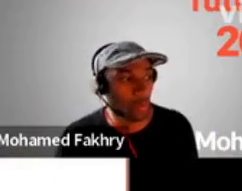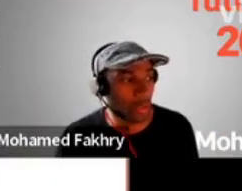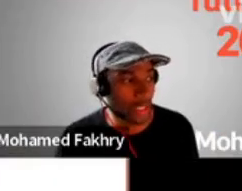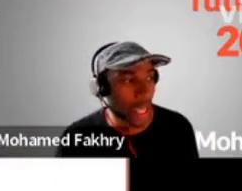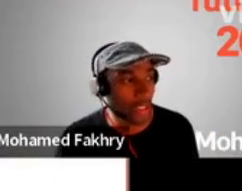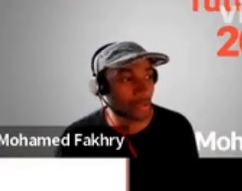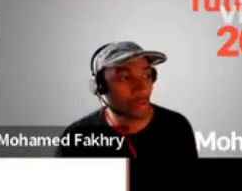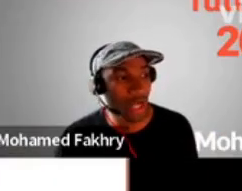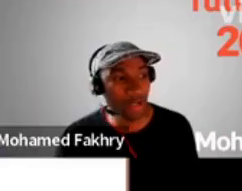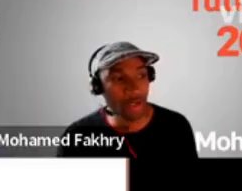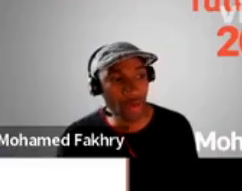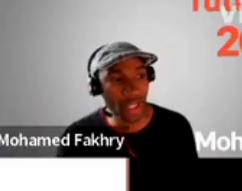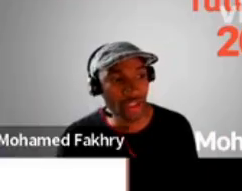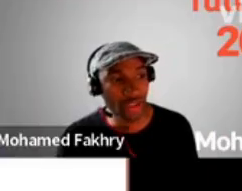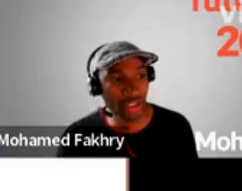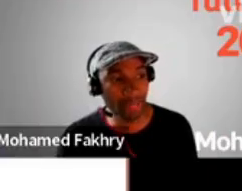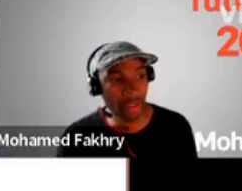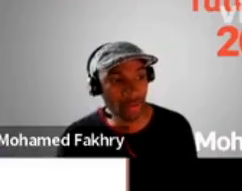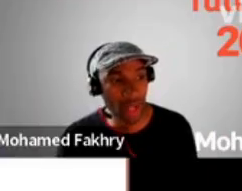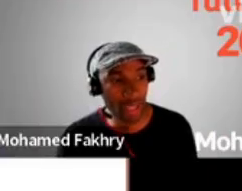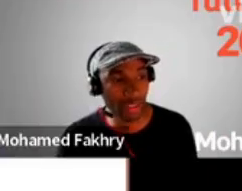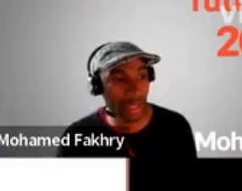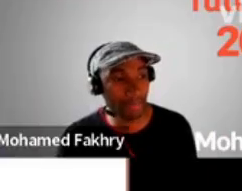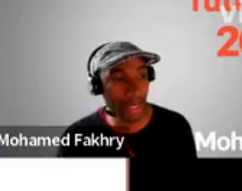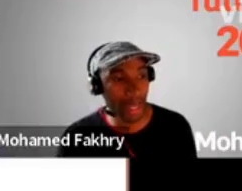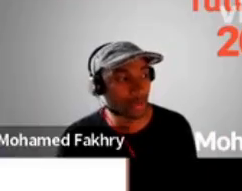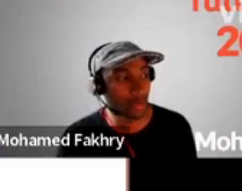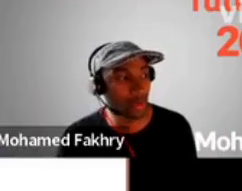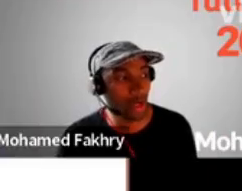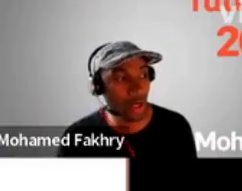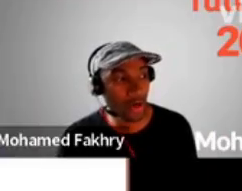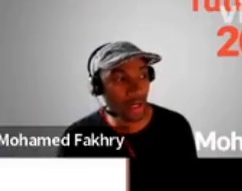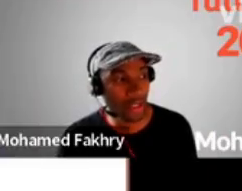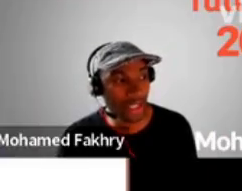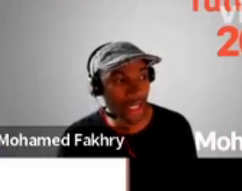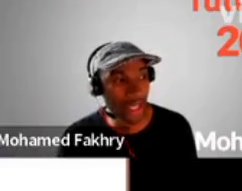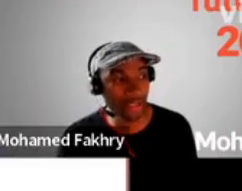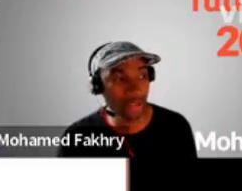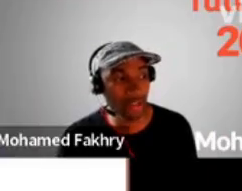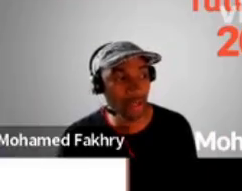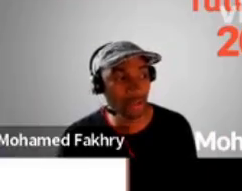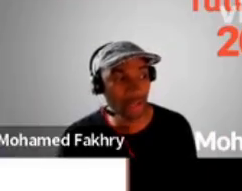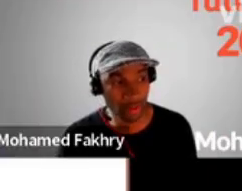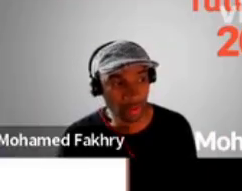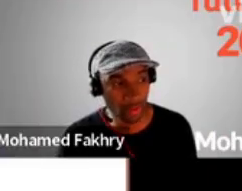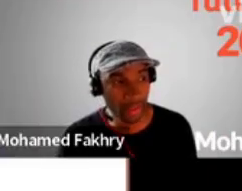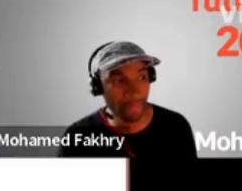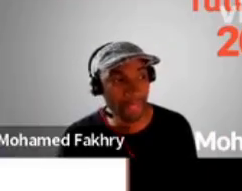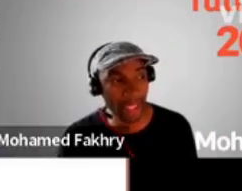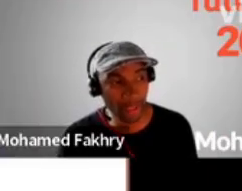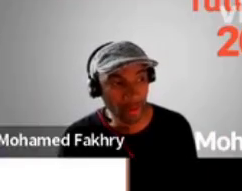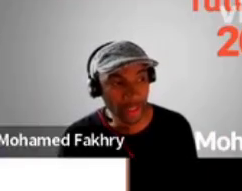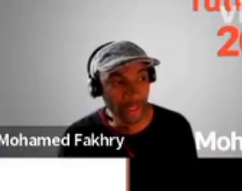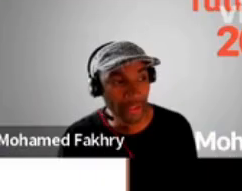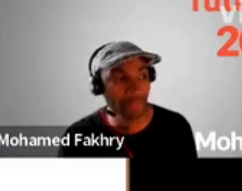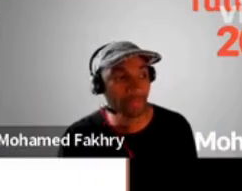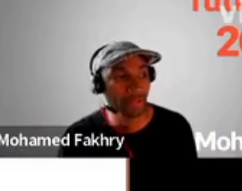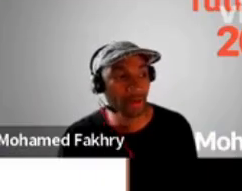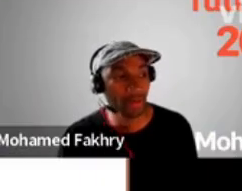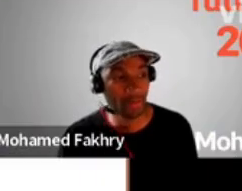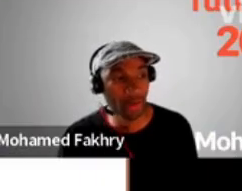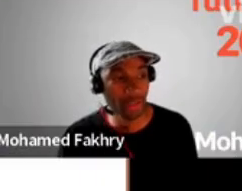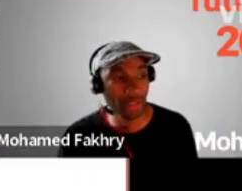So we would like to acknowledge the many tribes and bands who call Oregon their ancestral territory,